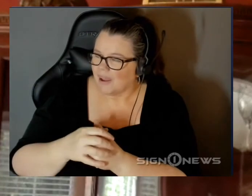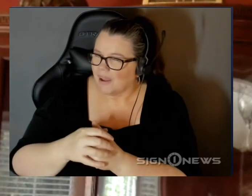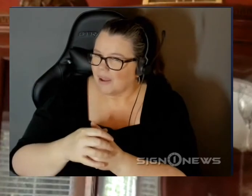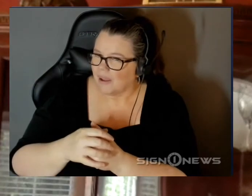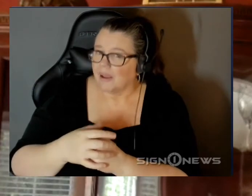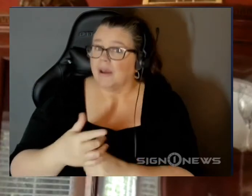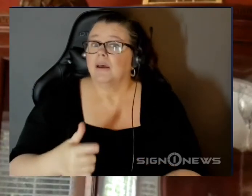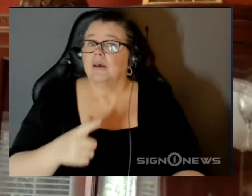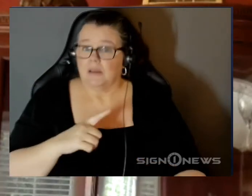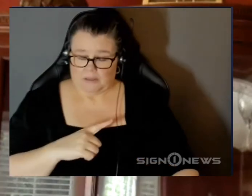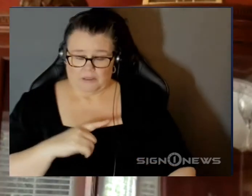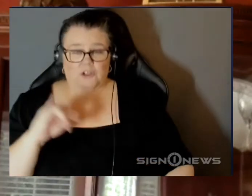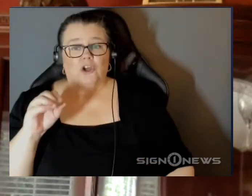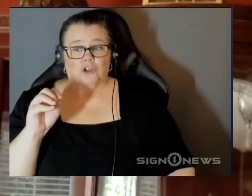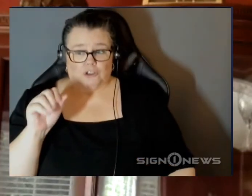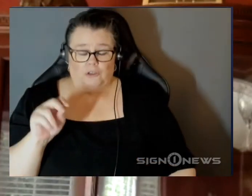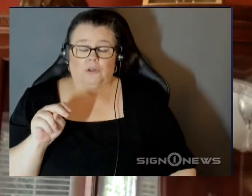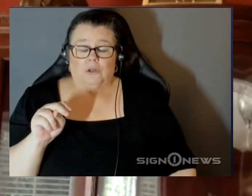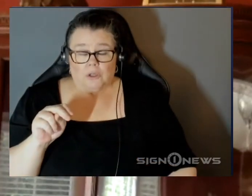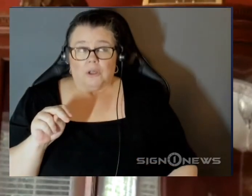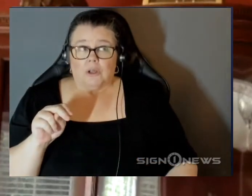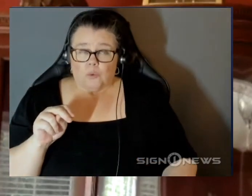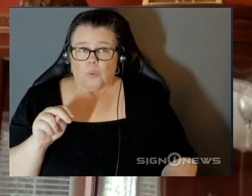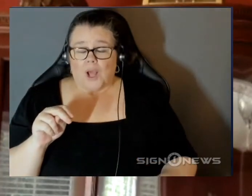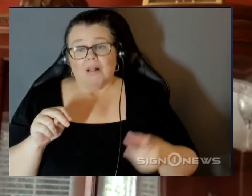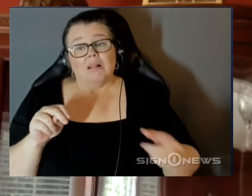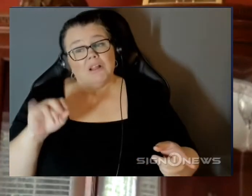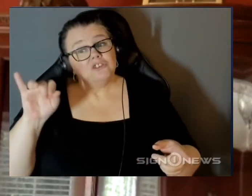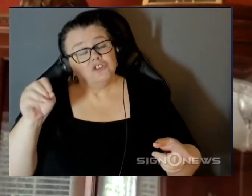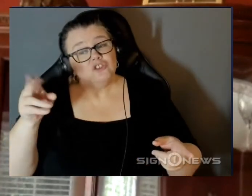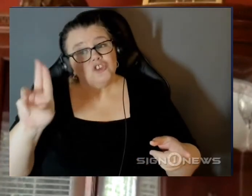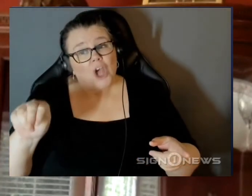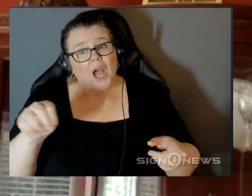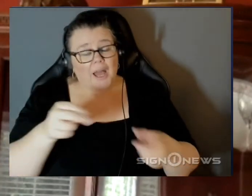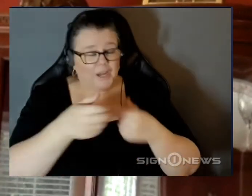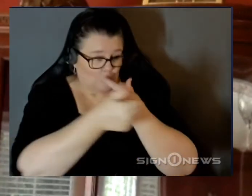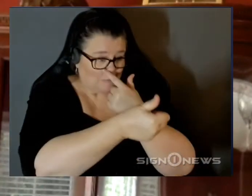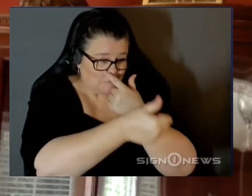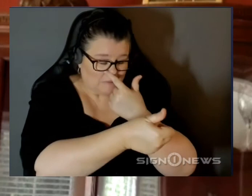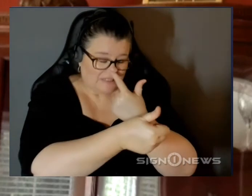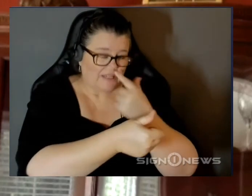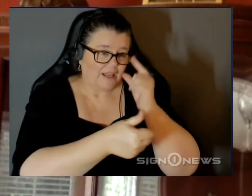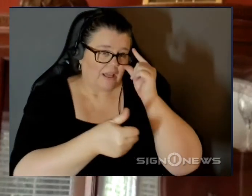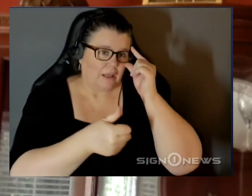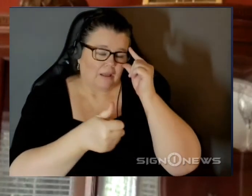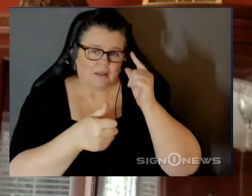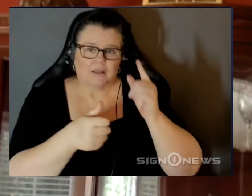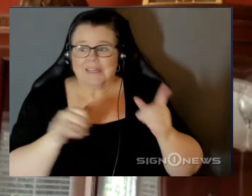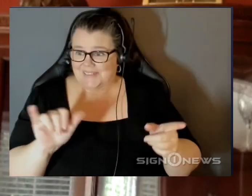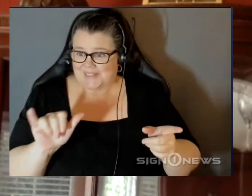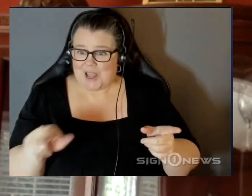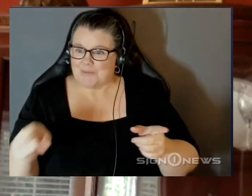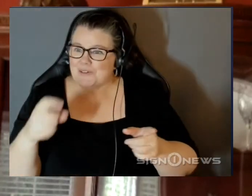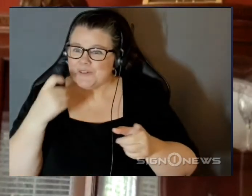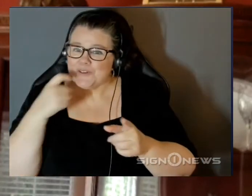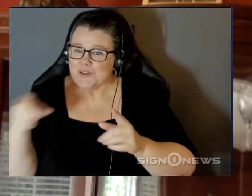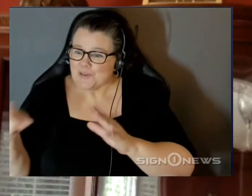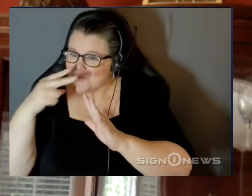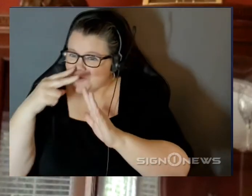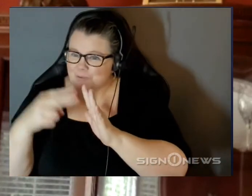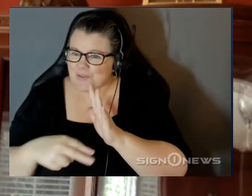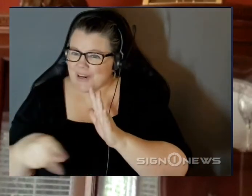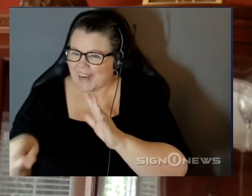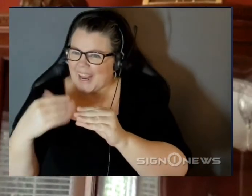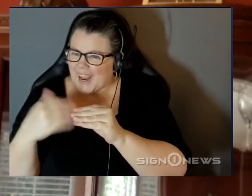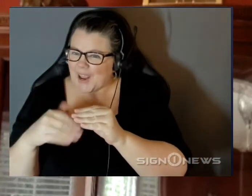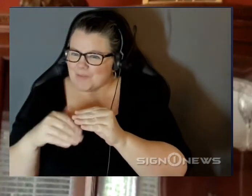we started, when John more or less, like the young lady who wrote to Tana, John